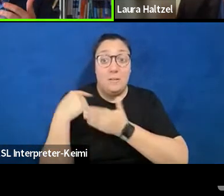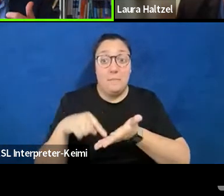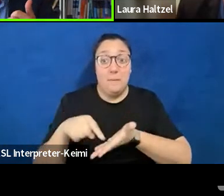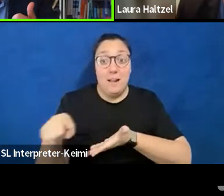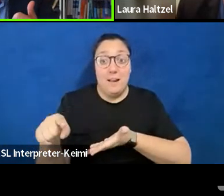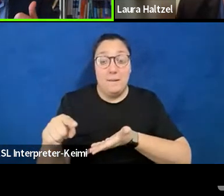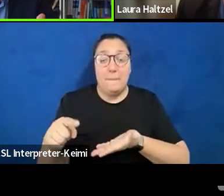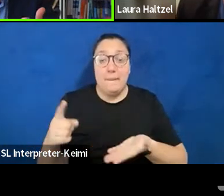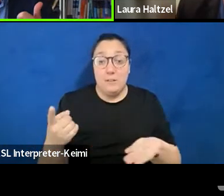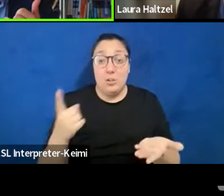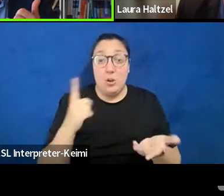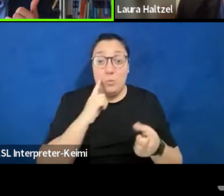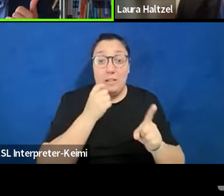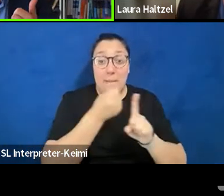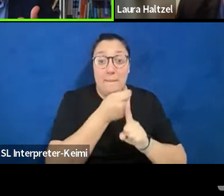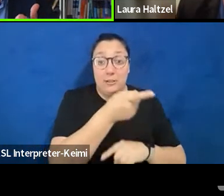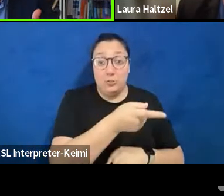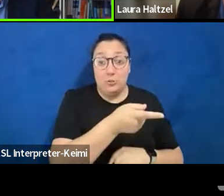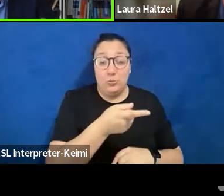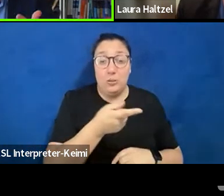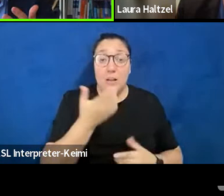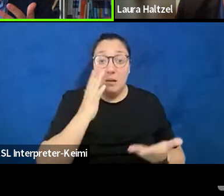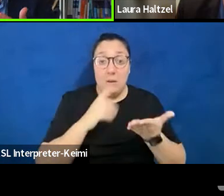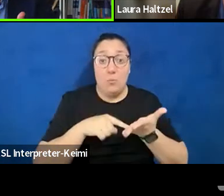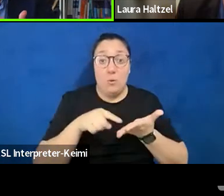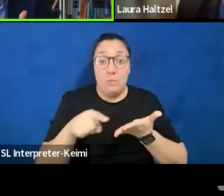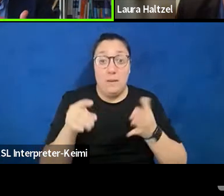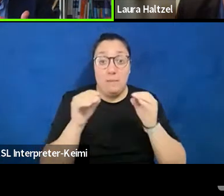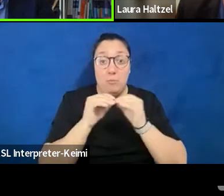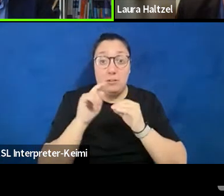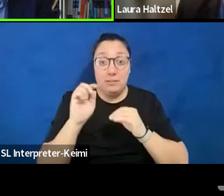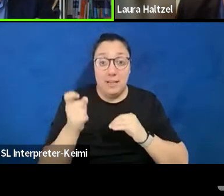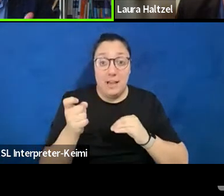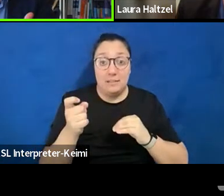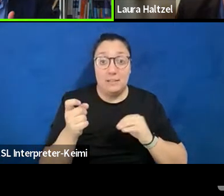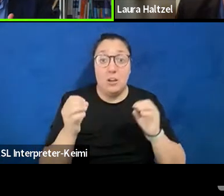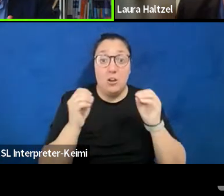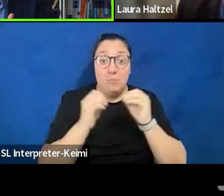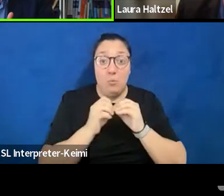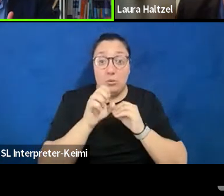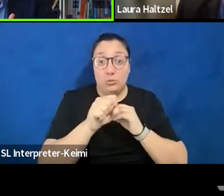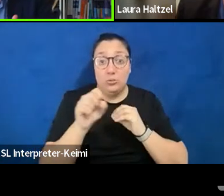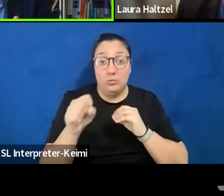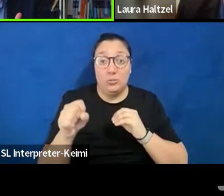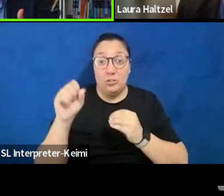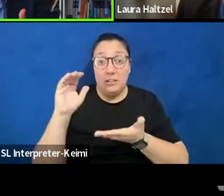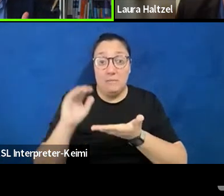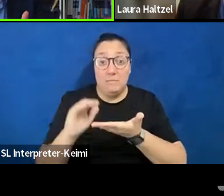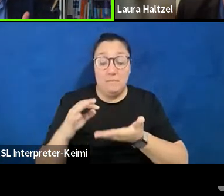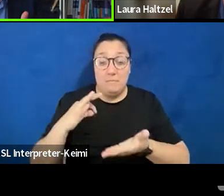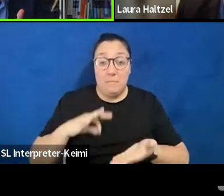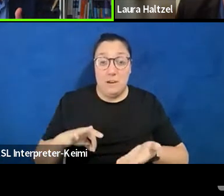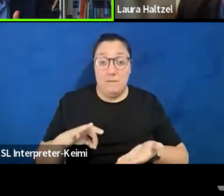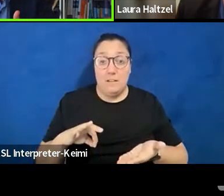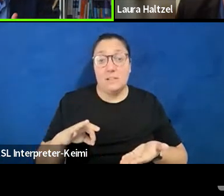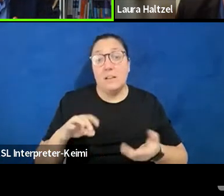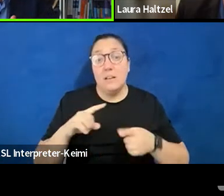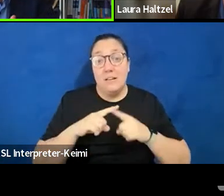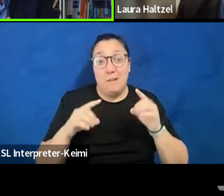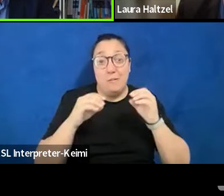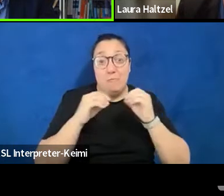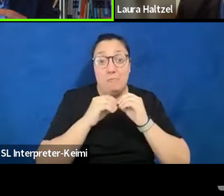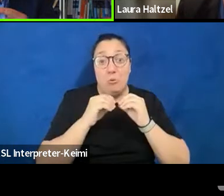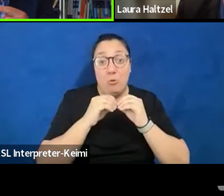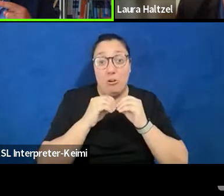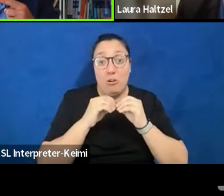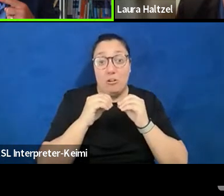does impact you. Potentially you could be paying more in taxes, getting less in Social Security benefits, or paying higher interest on the national debt. There is no free lunch